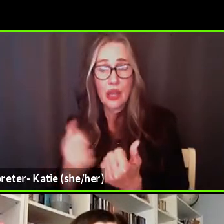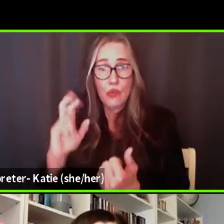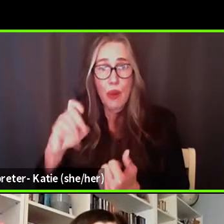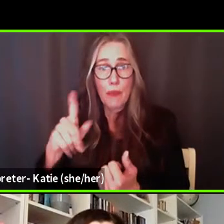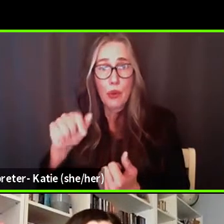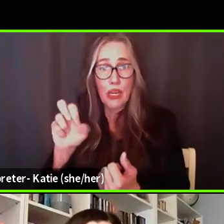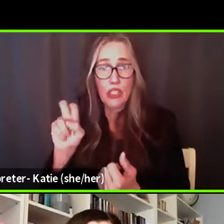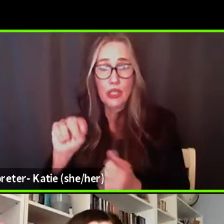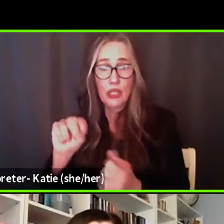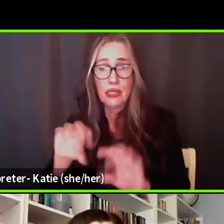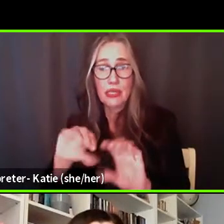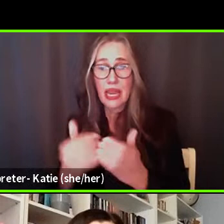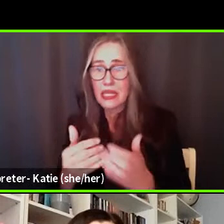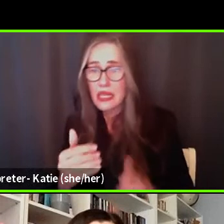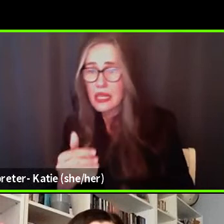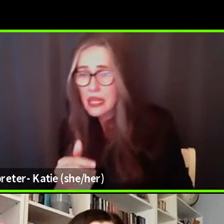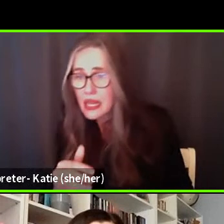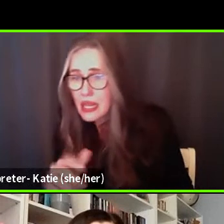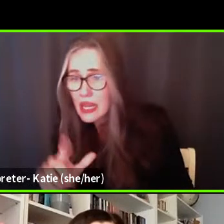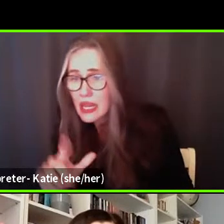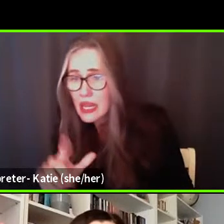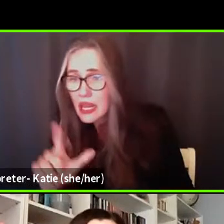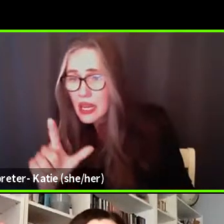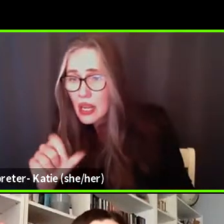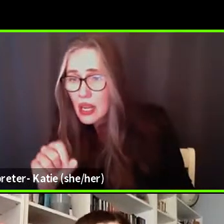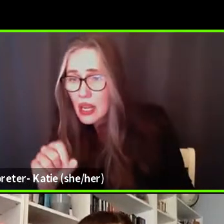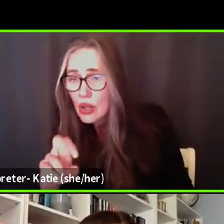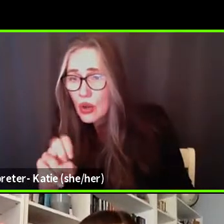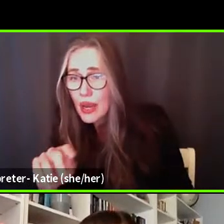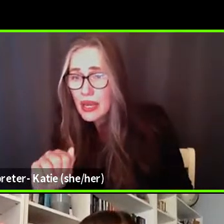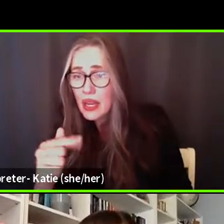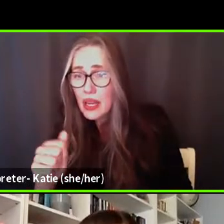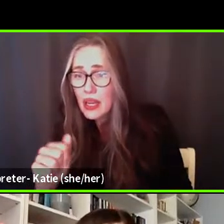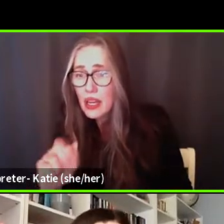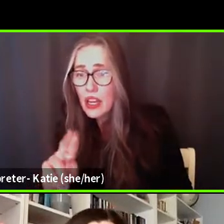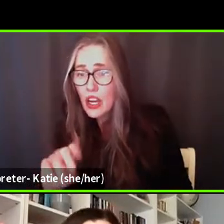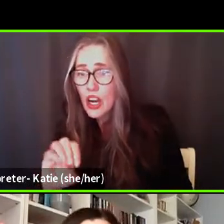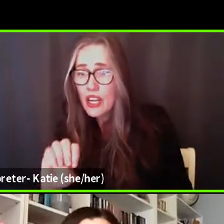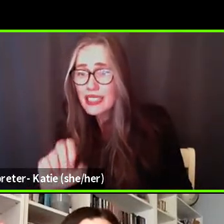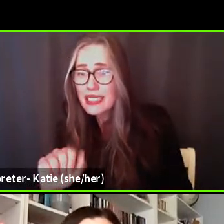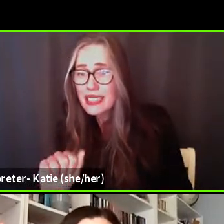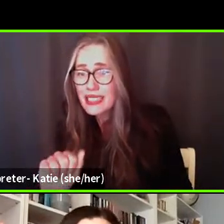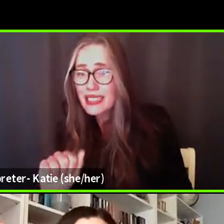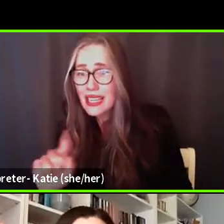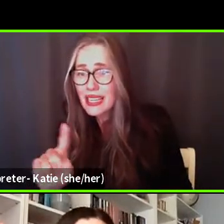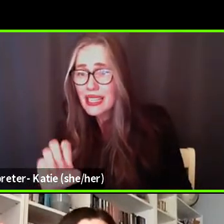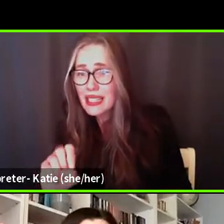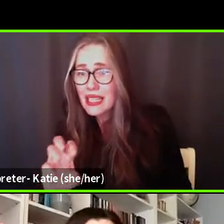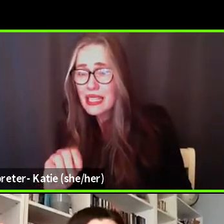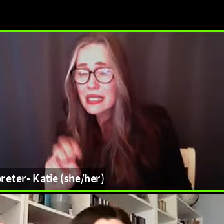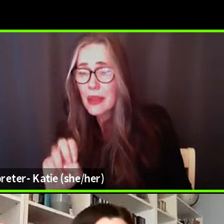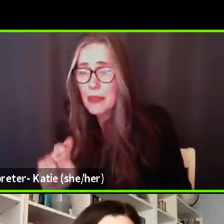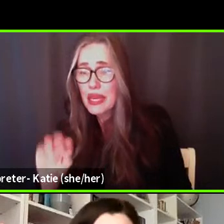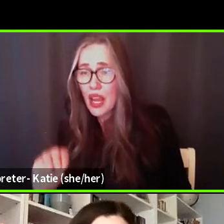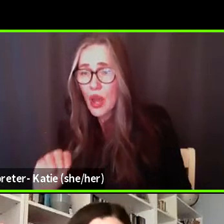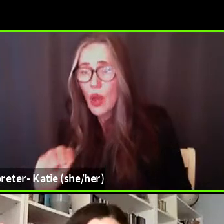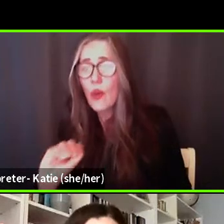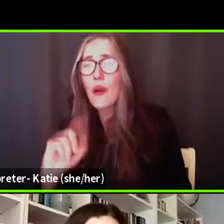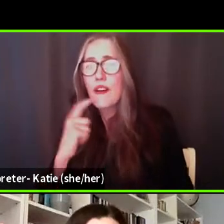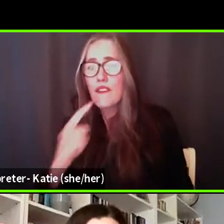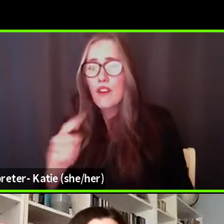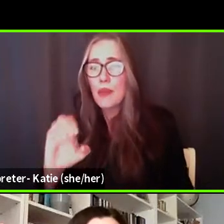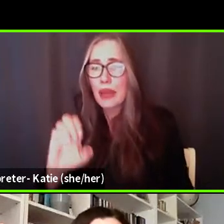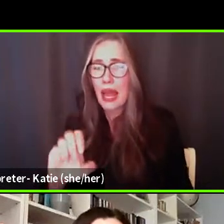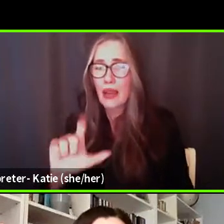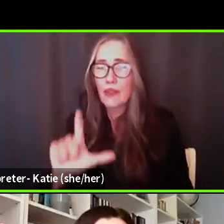from california routine latinos for reproductive justice and they've all worked together on this campaign so i'm going to